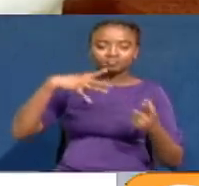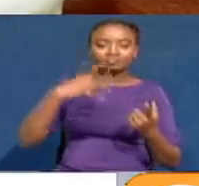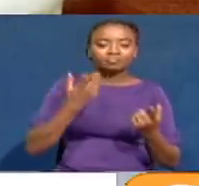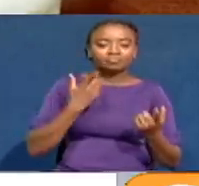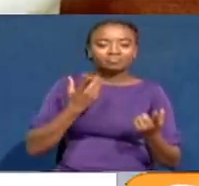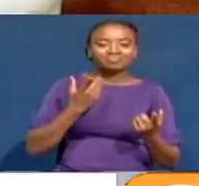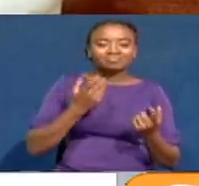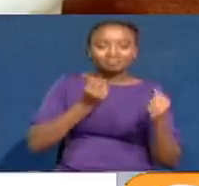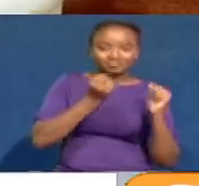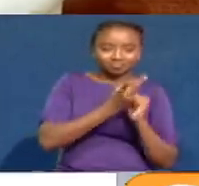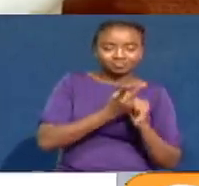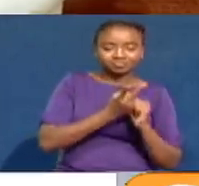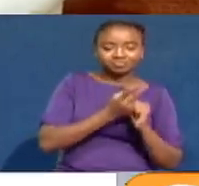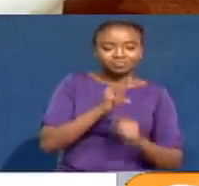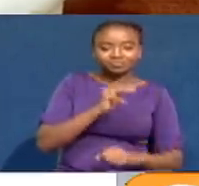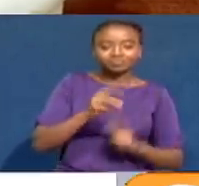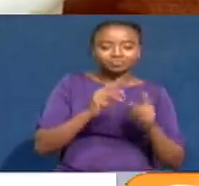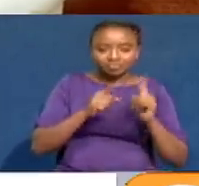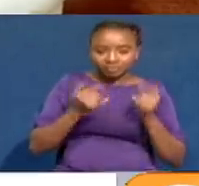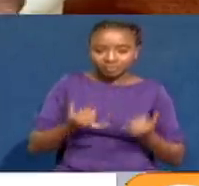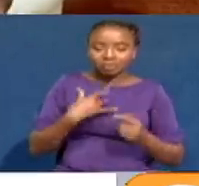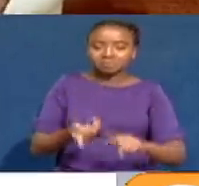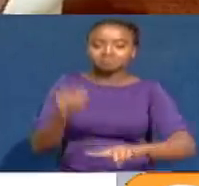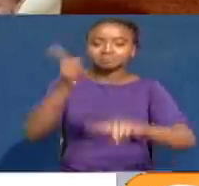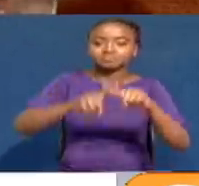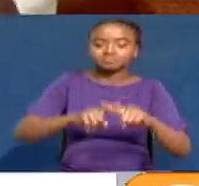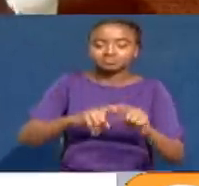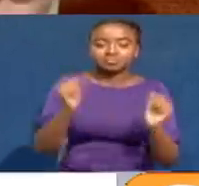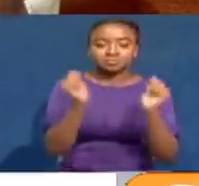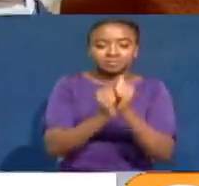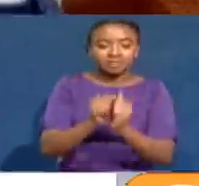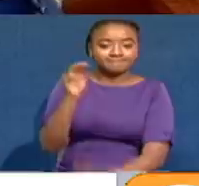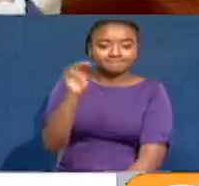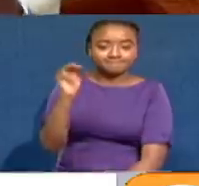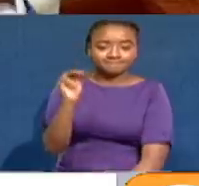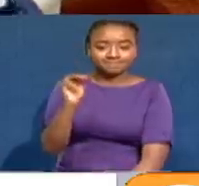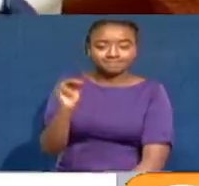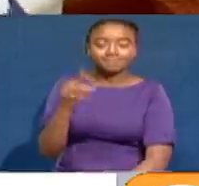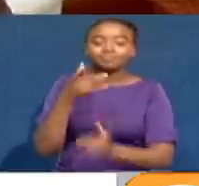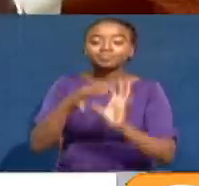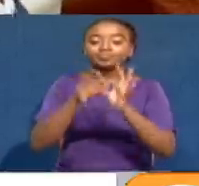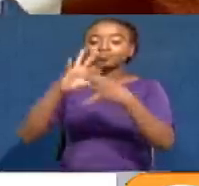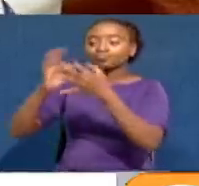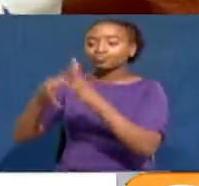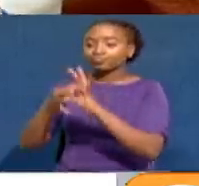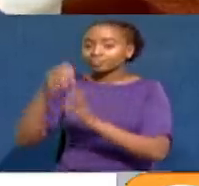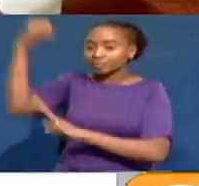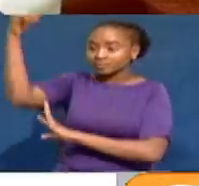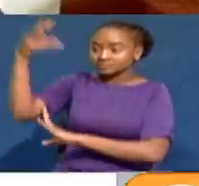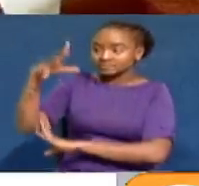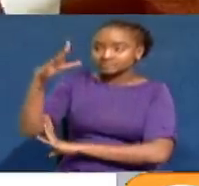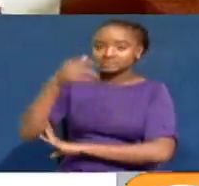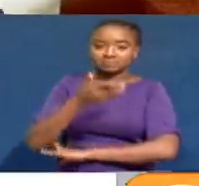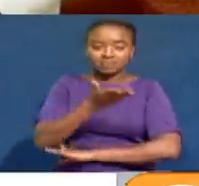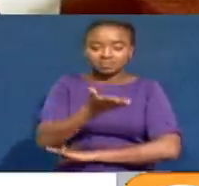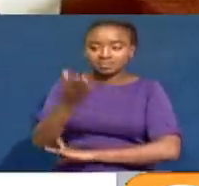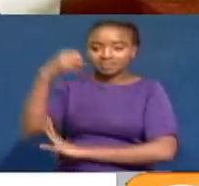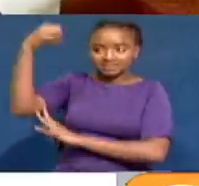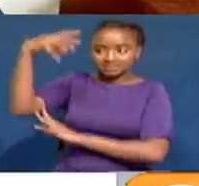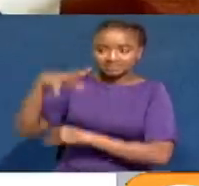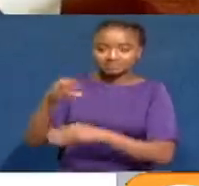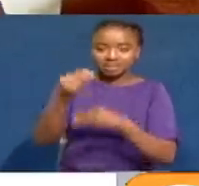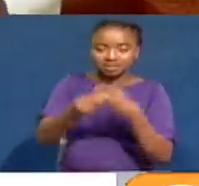more, according to the data by Kenya National Bureau of Statistics. Okay. The cost of connecting a person or a household to the national